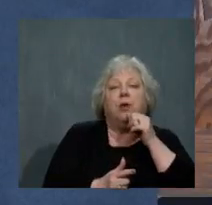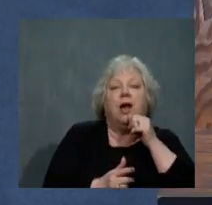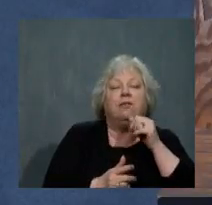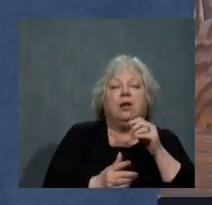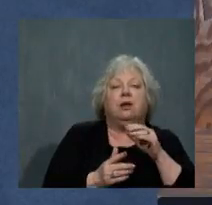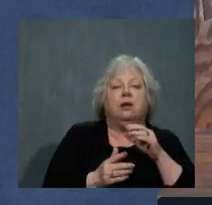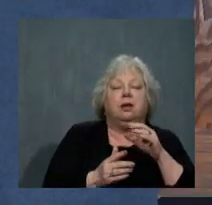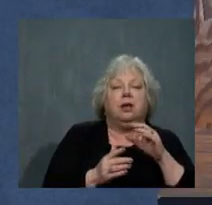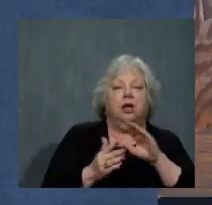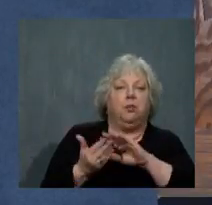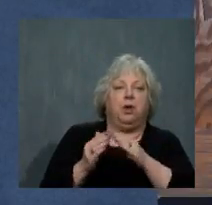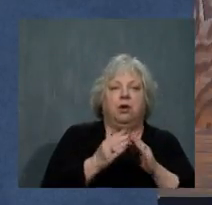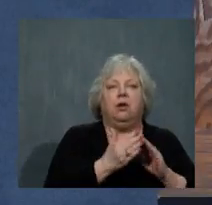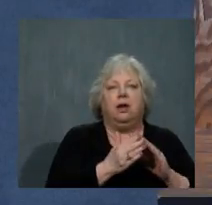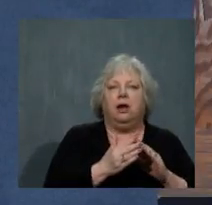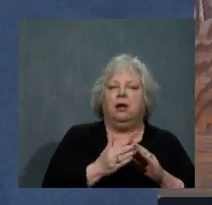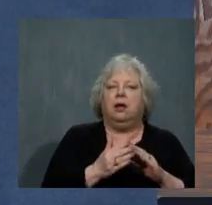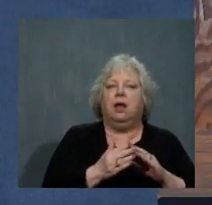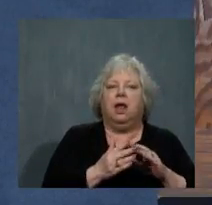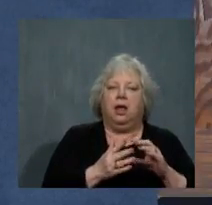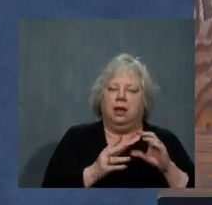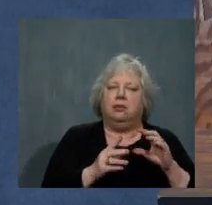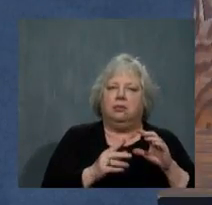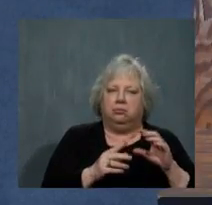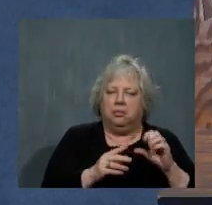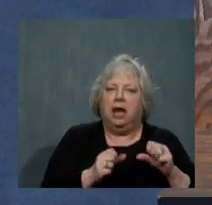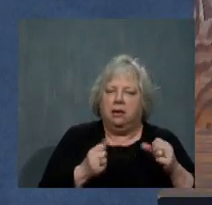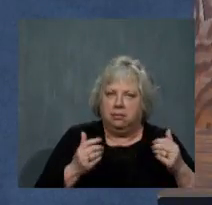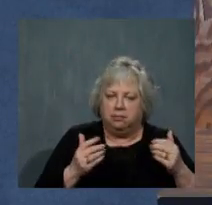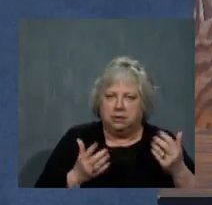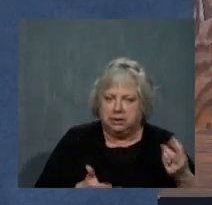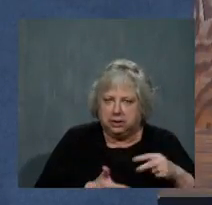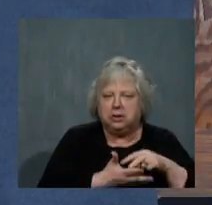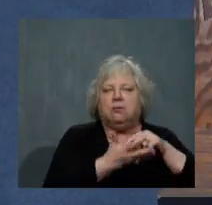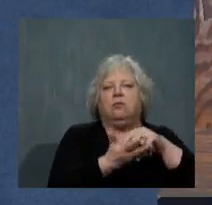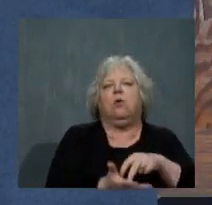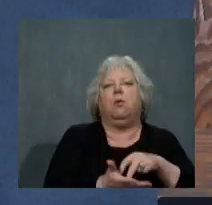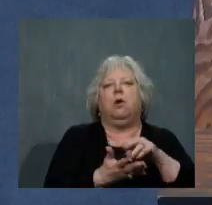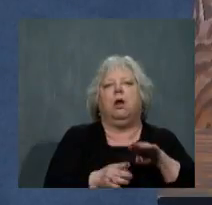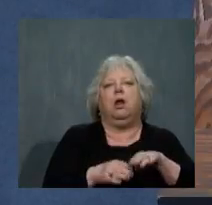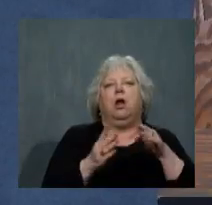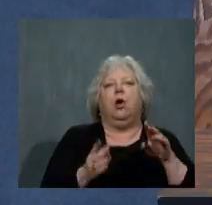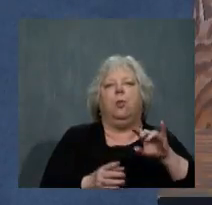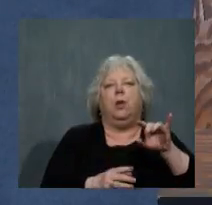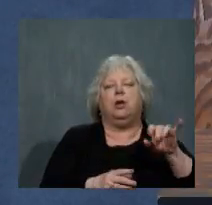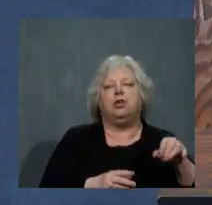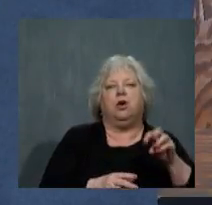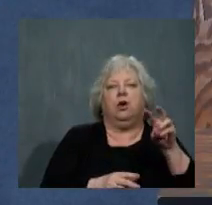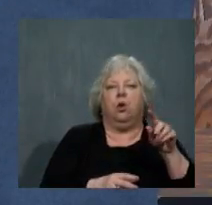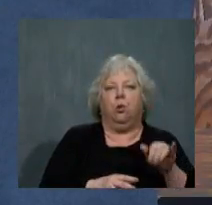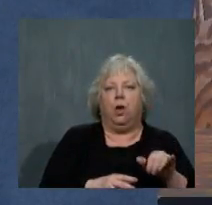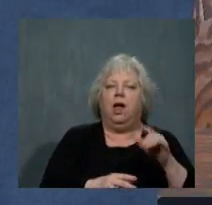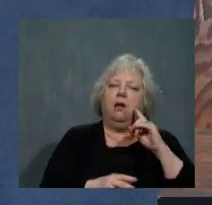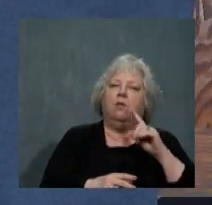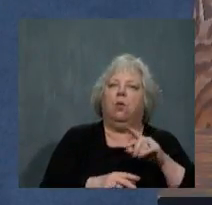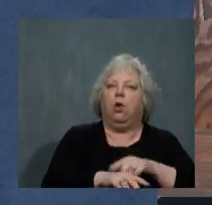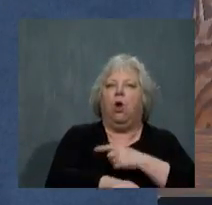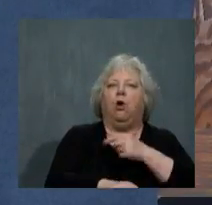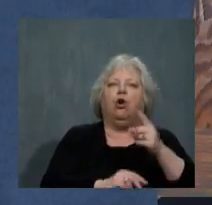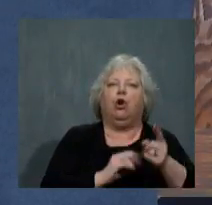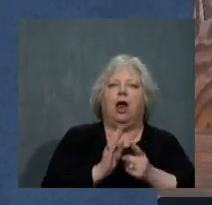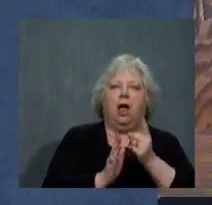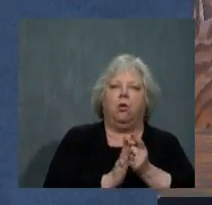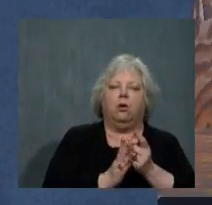like they're starting to right now, to step up and support efforts to open up Jericho Way, maybe on a longer term basis,